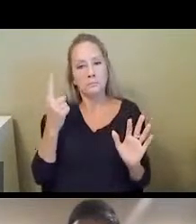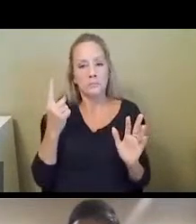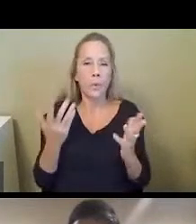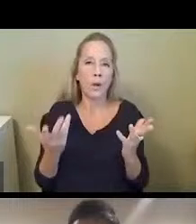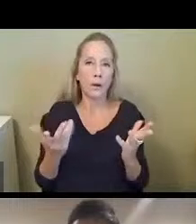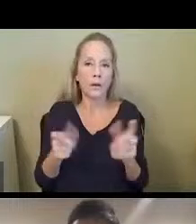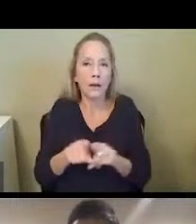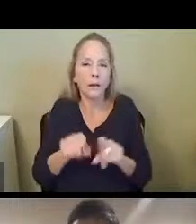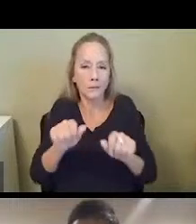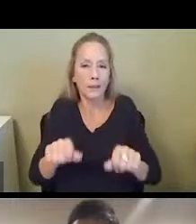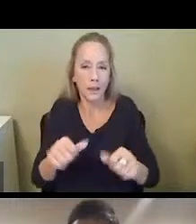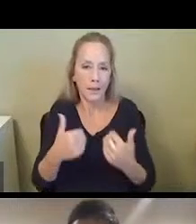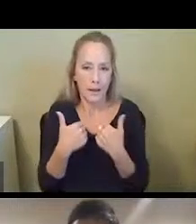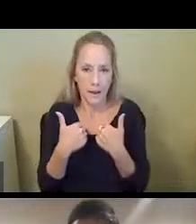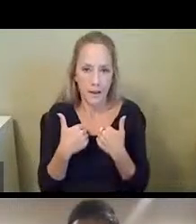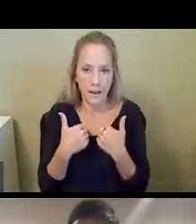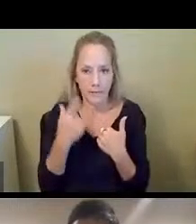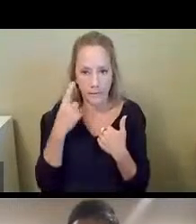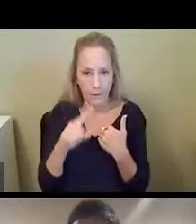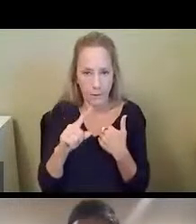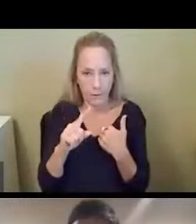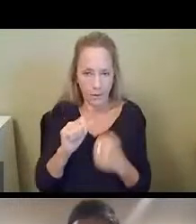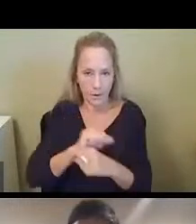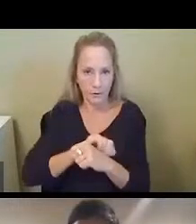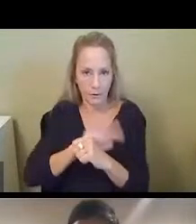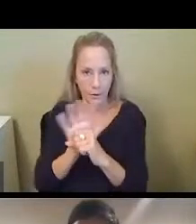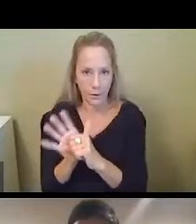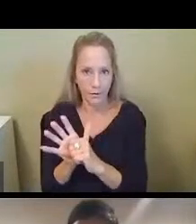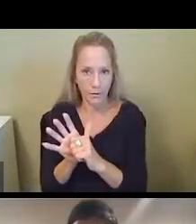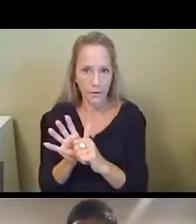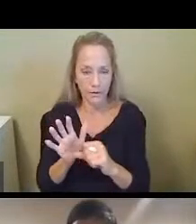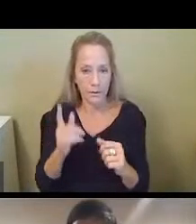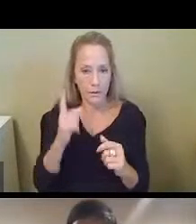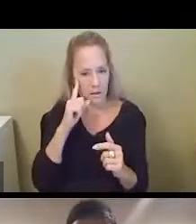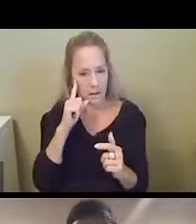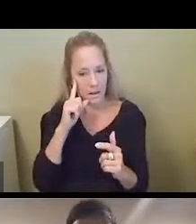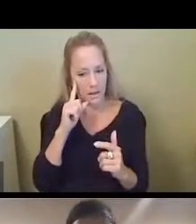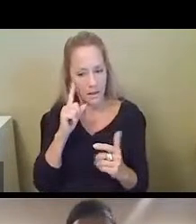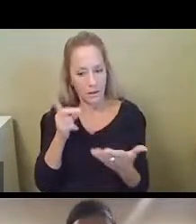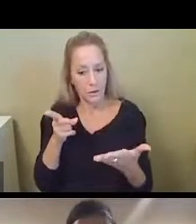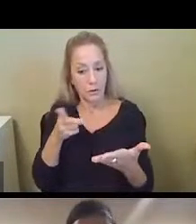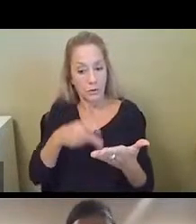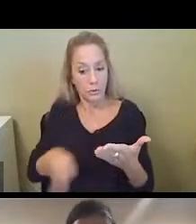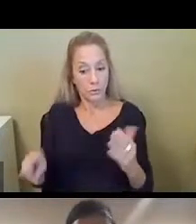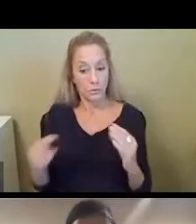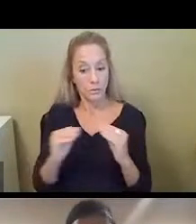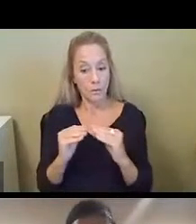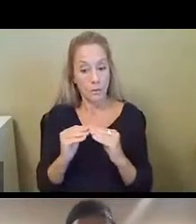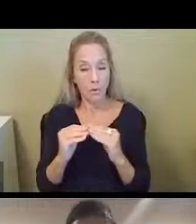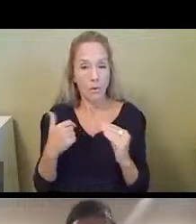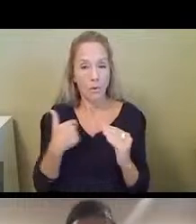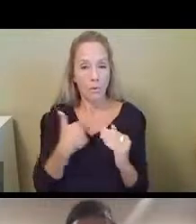as you can ever get clarity in COVID-19, but I think there'll be potential clarity in 2 weeks on that.